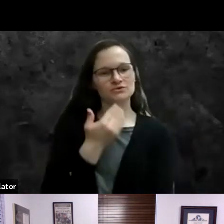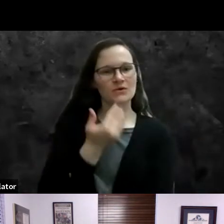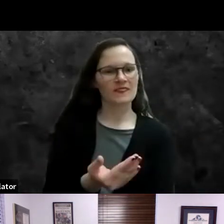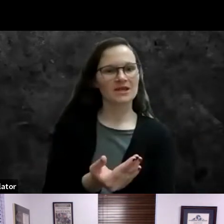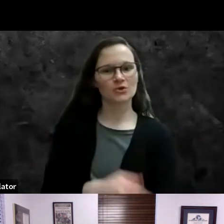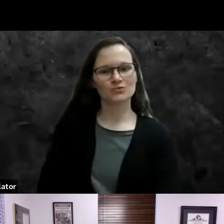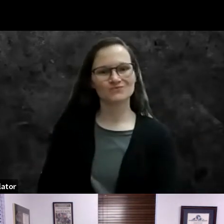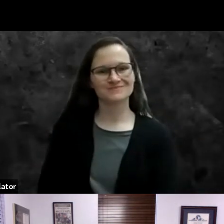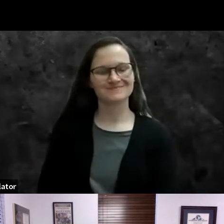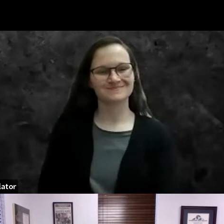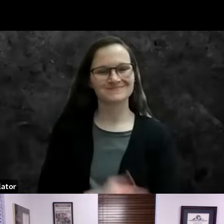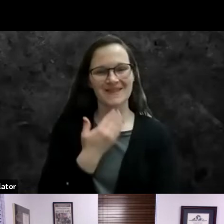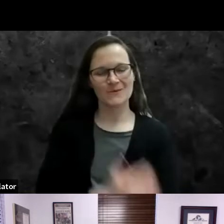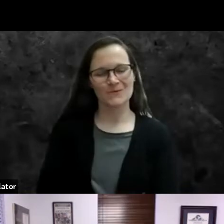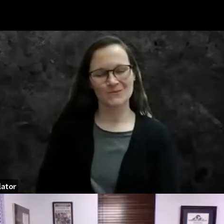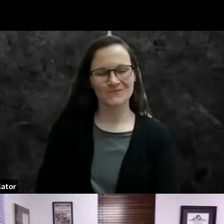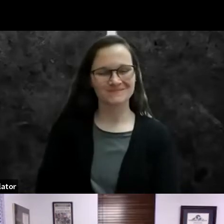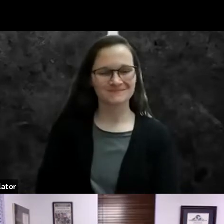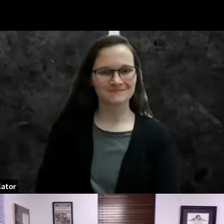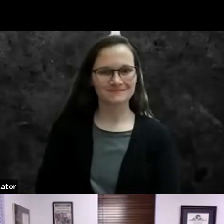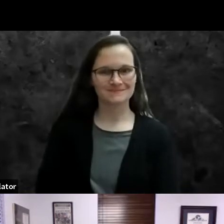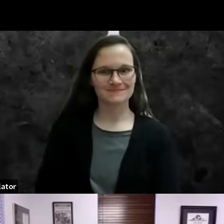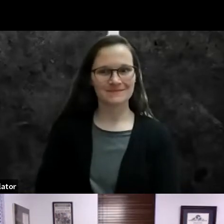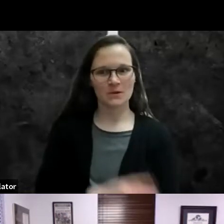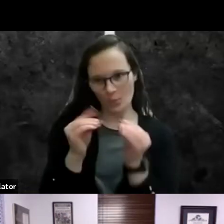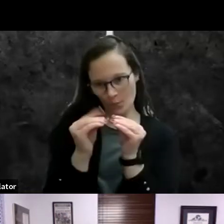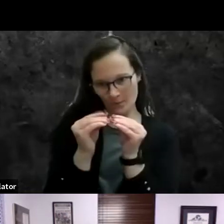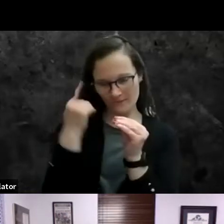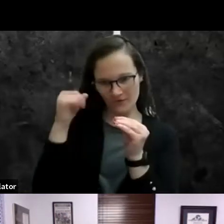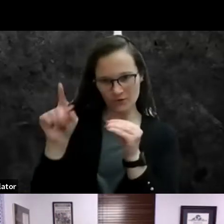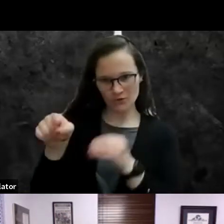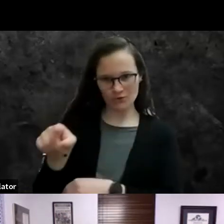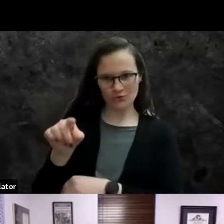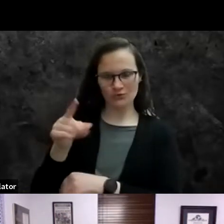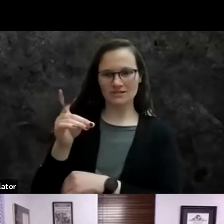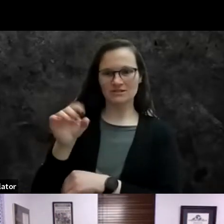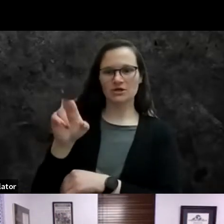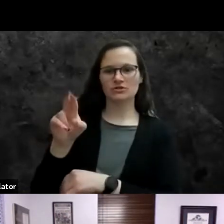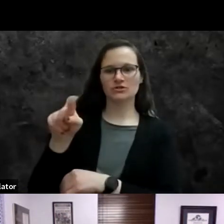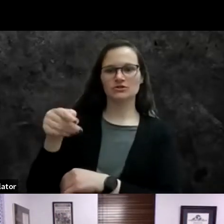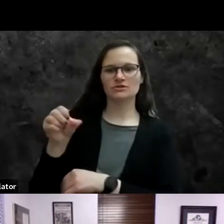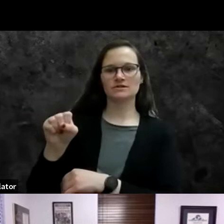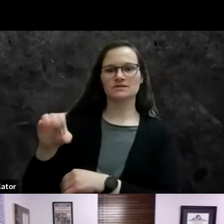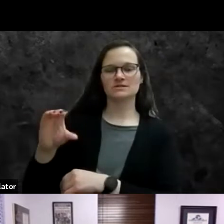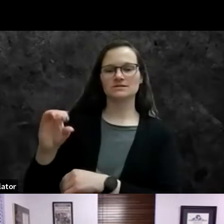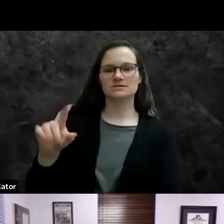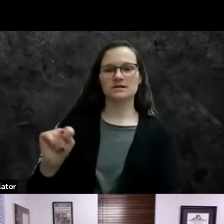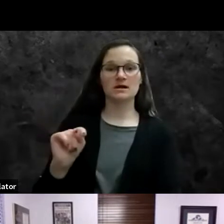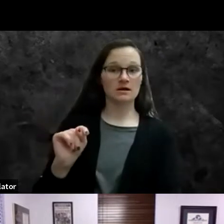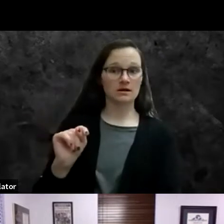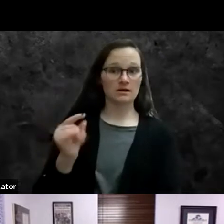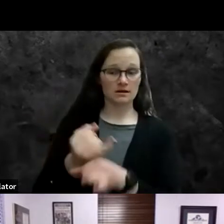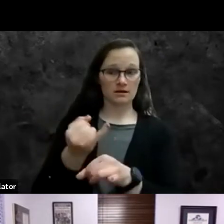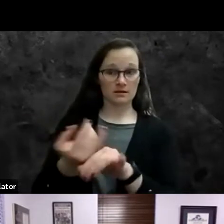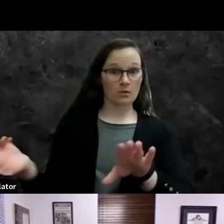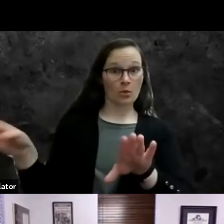Johnston. Okay, thank you. I'm going to do another one for you, Dr. Scott. Is there a chance for campus to be closed again or be sent home to